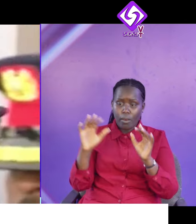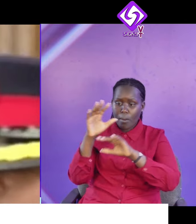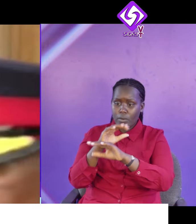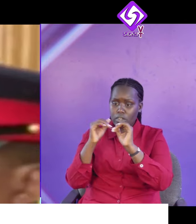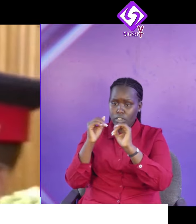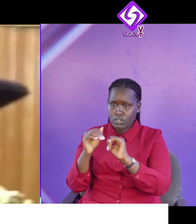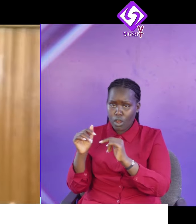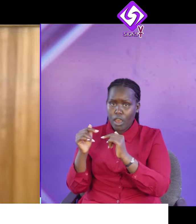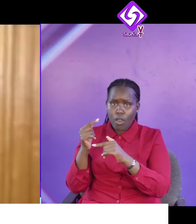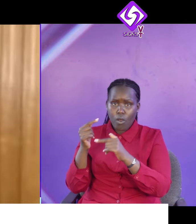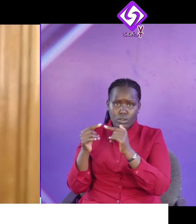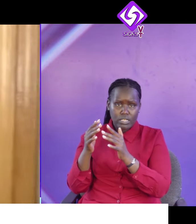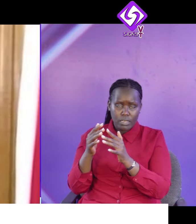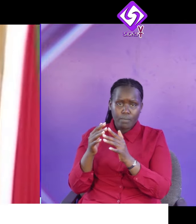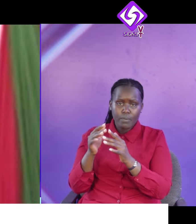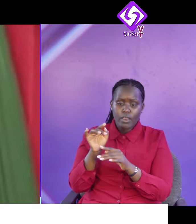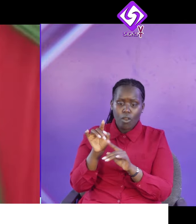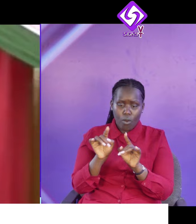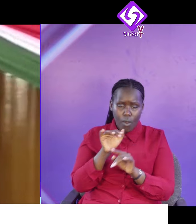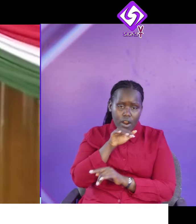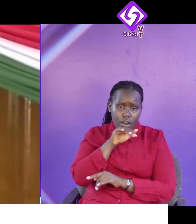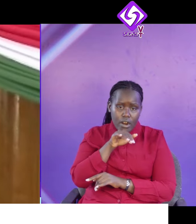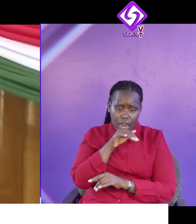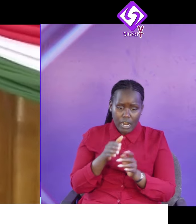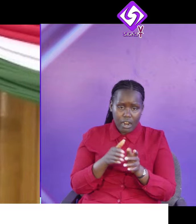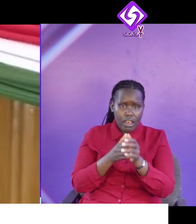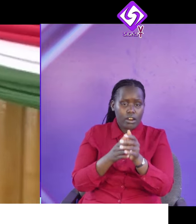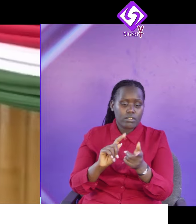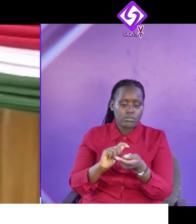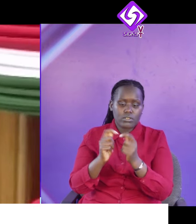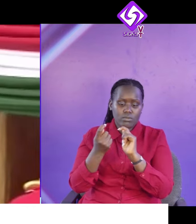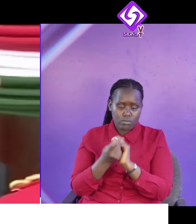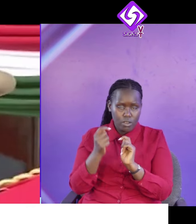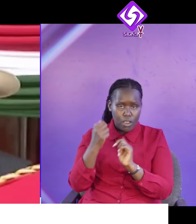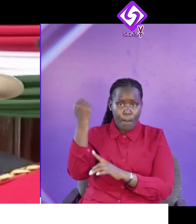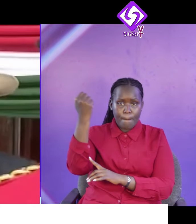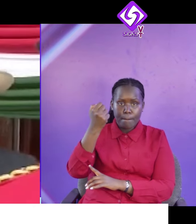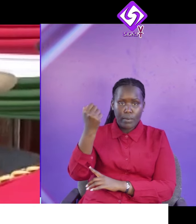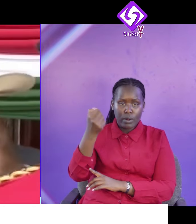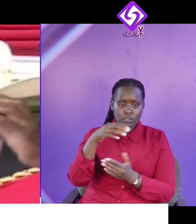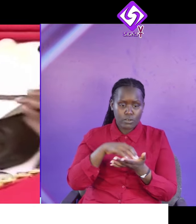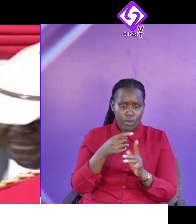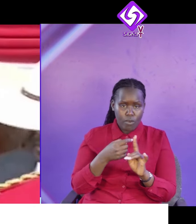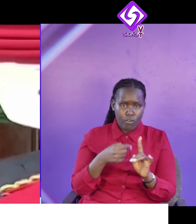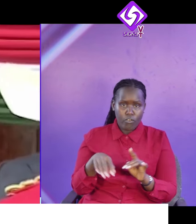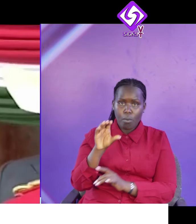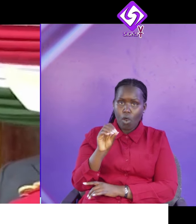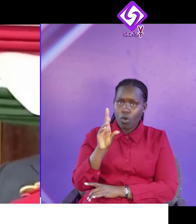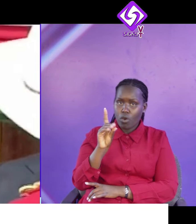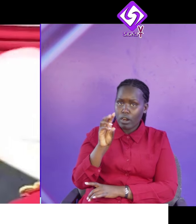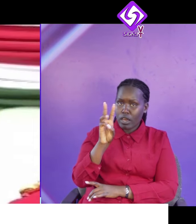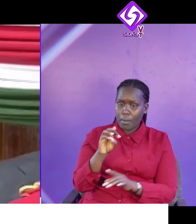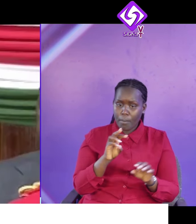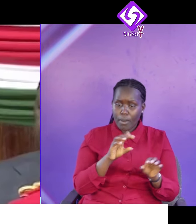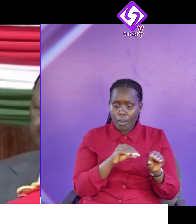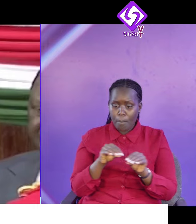contender, Raila consistently led transformative political coalitions from the Orange Democratic